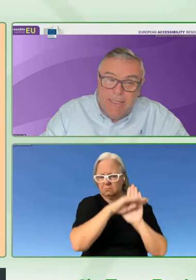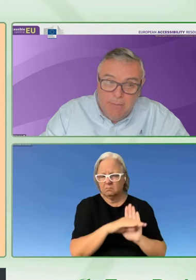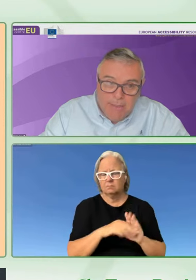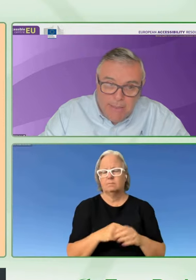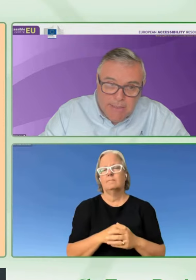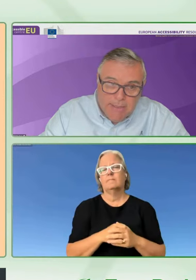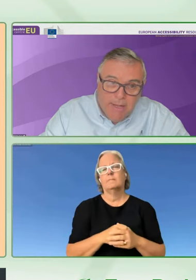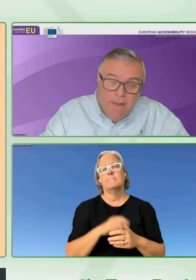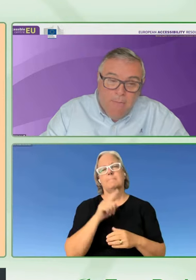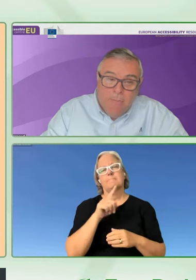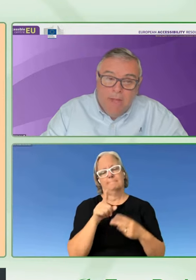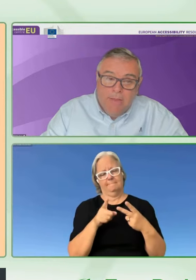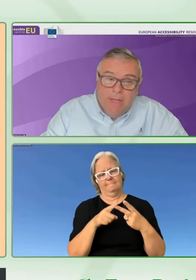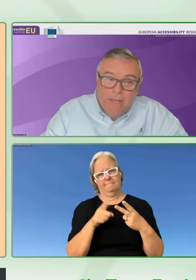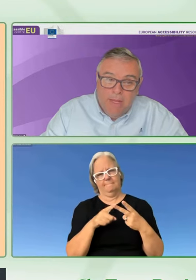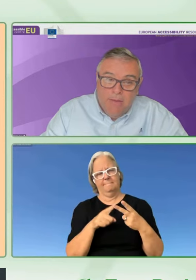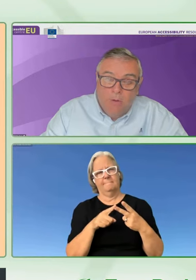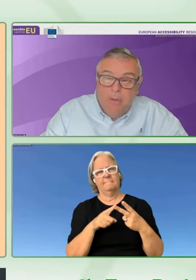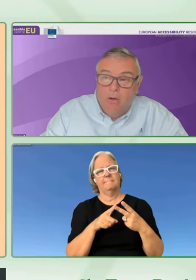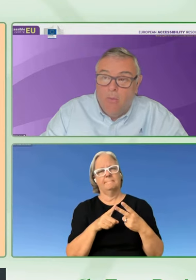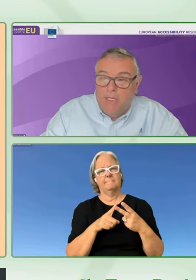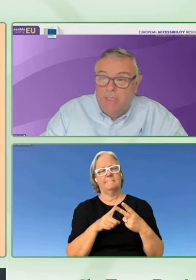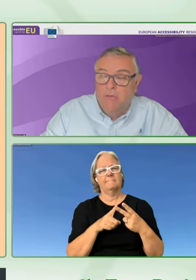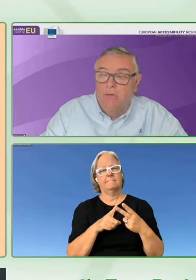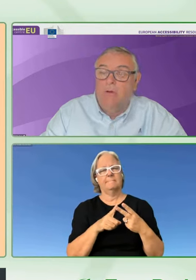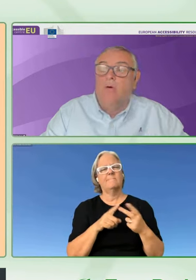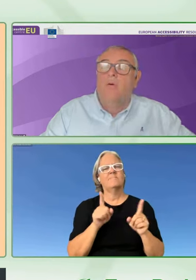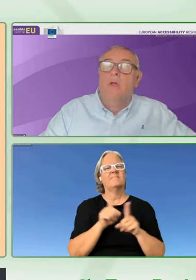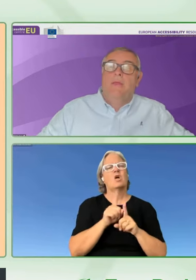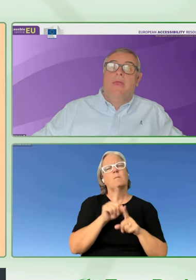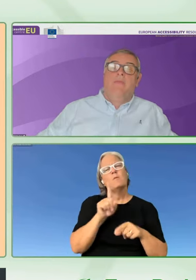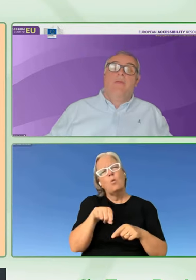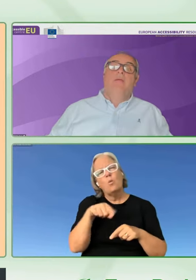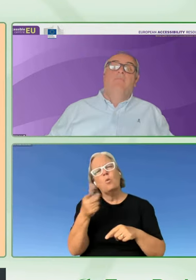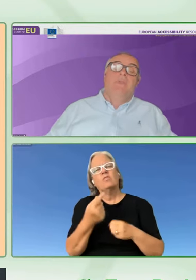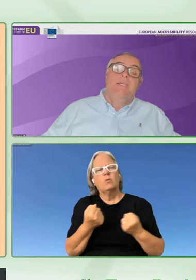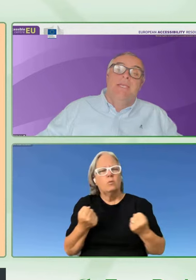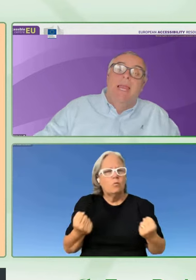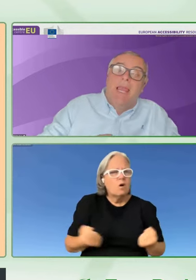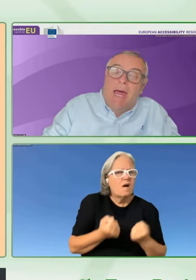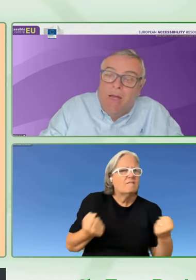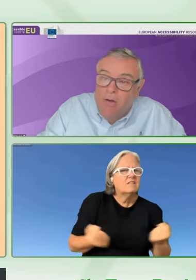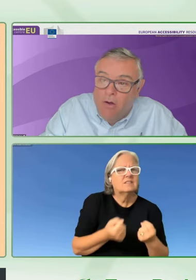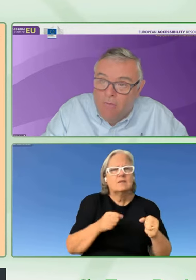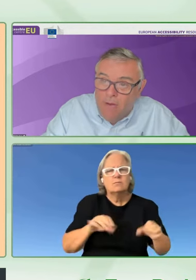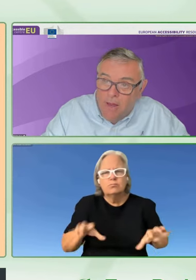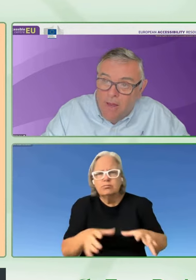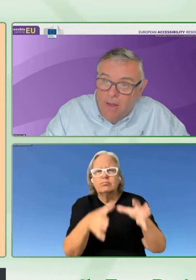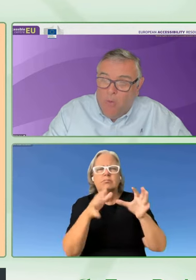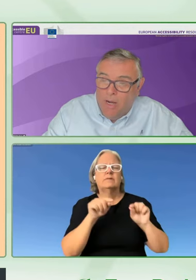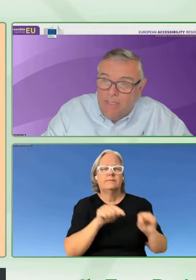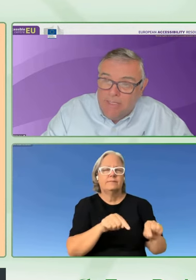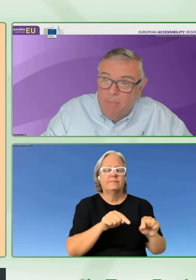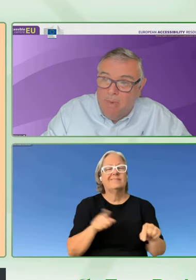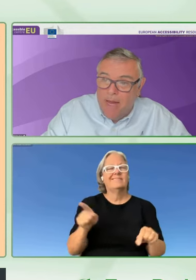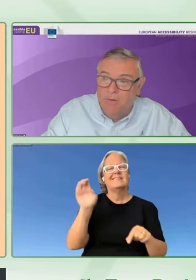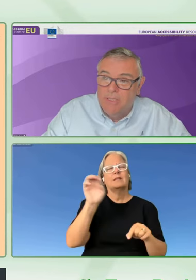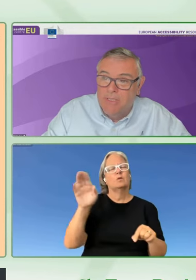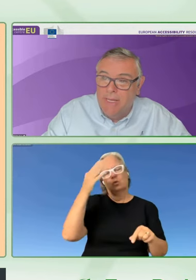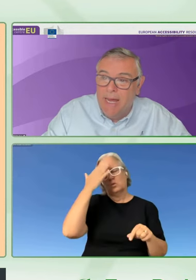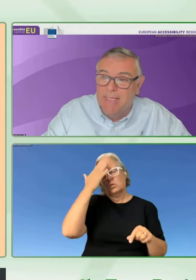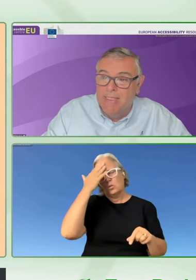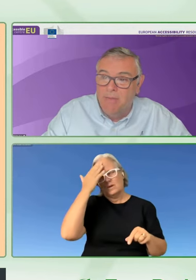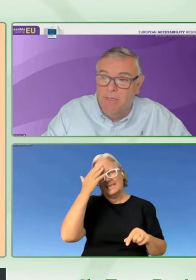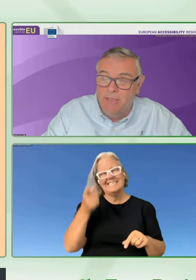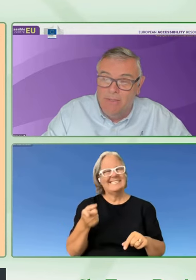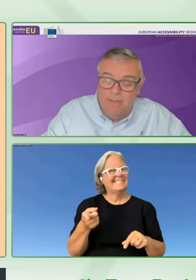raising activities. The European Commission know that there is a lack of awareness about